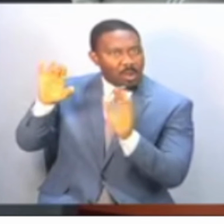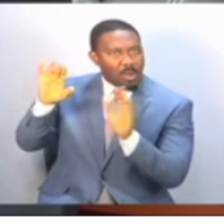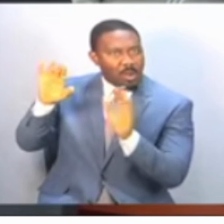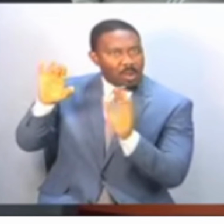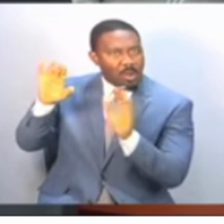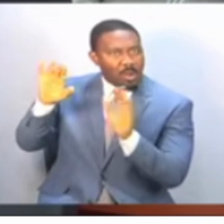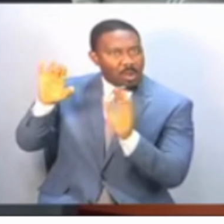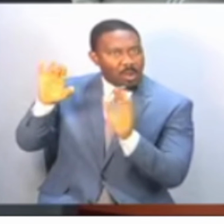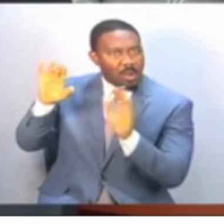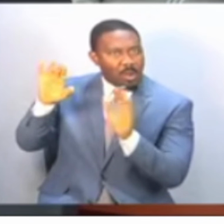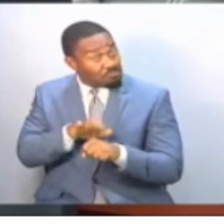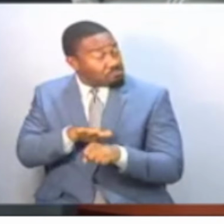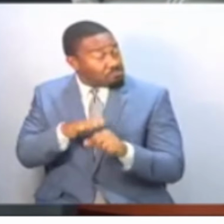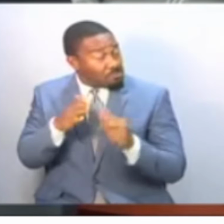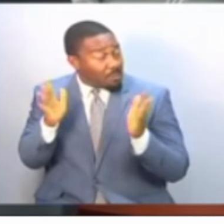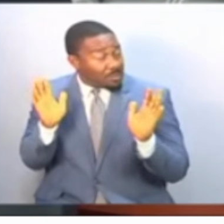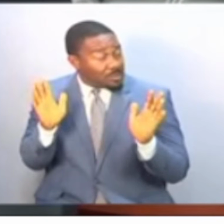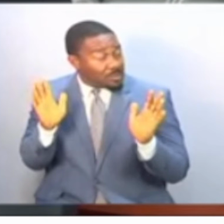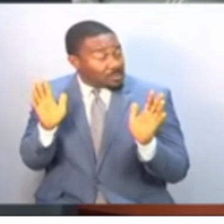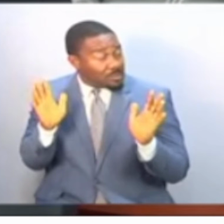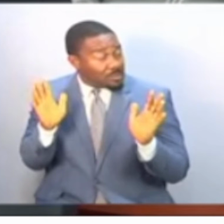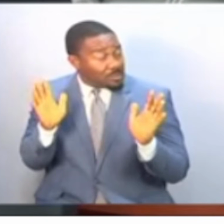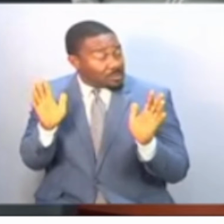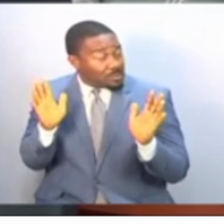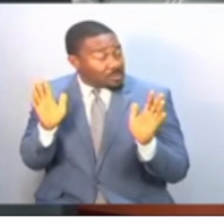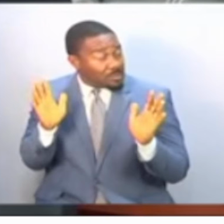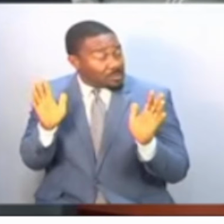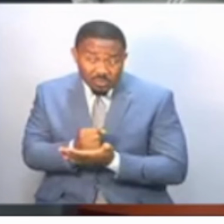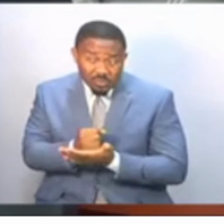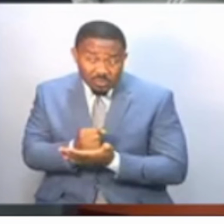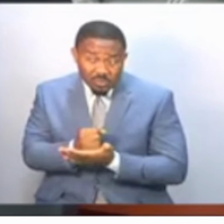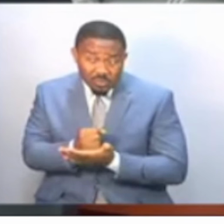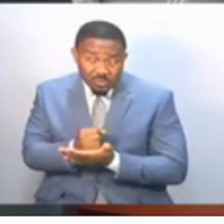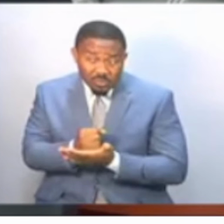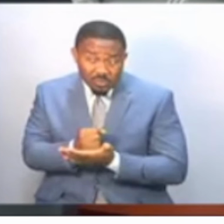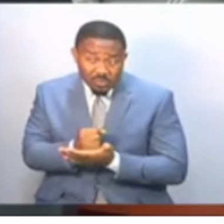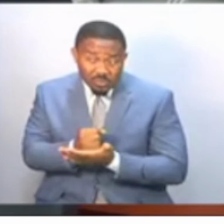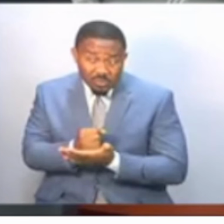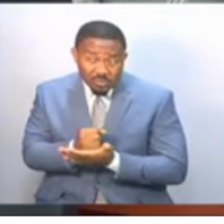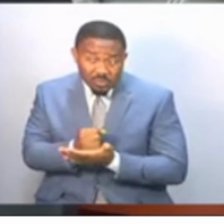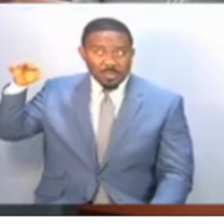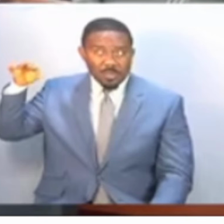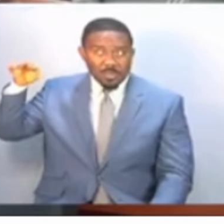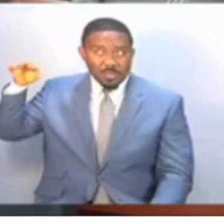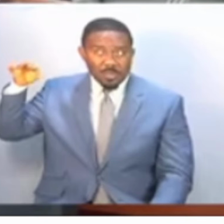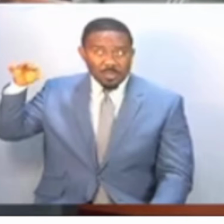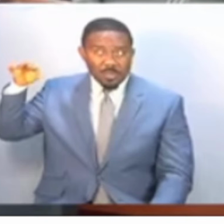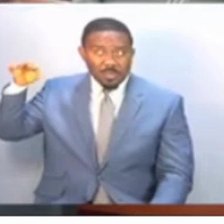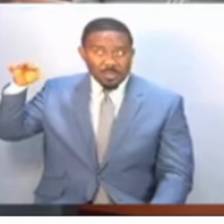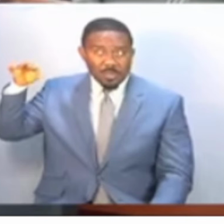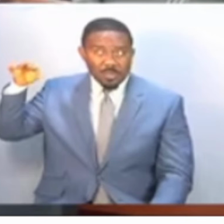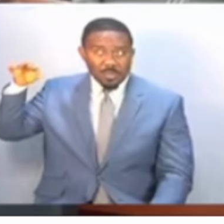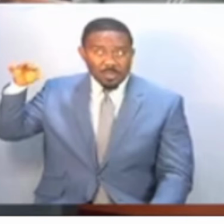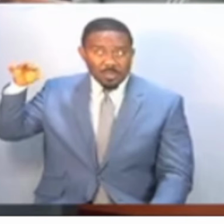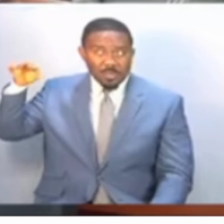I'm cautioning, that let's make sure that the bell rings in the offices.